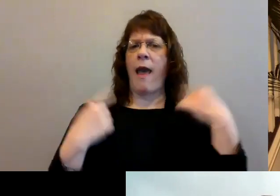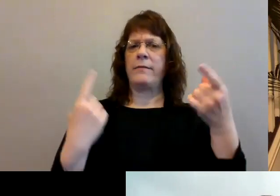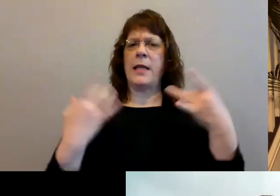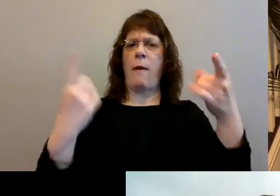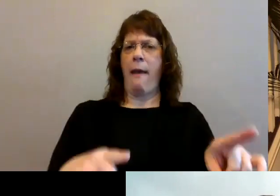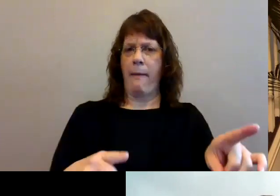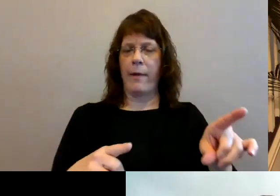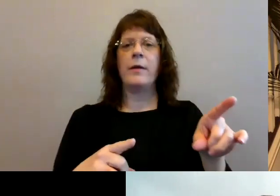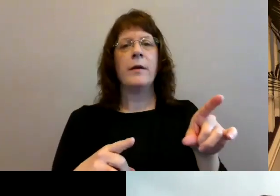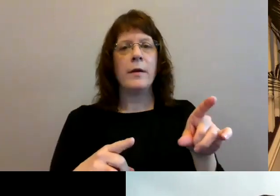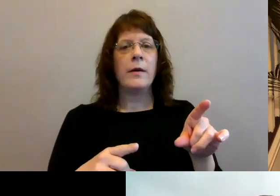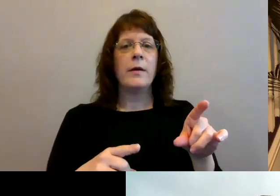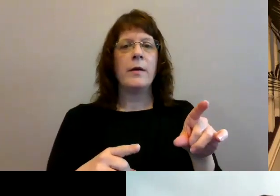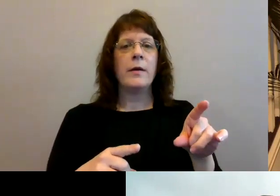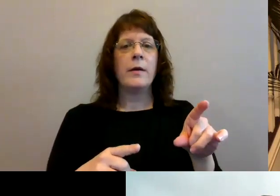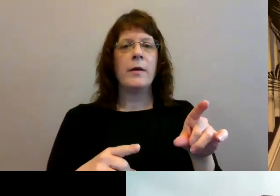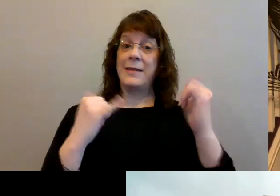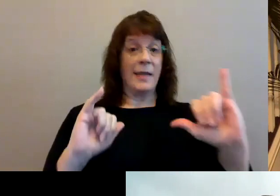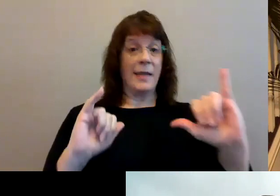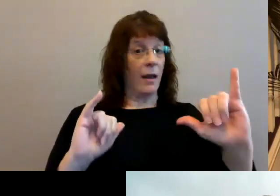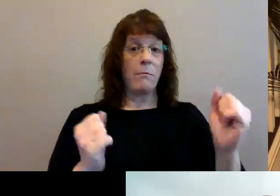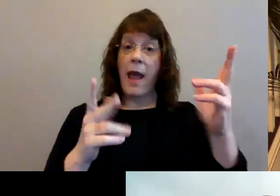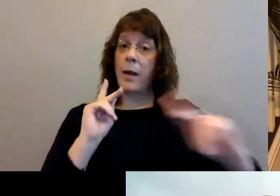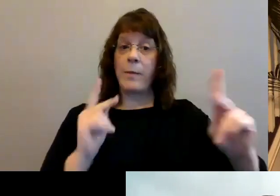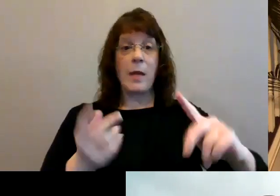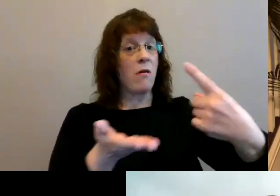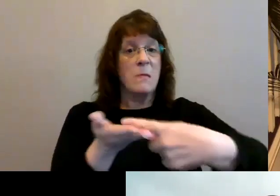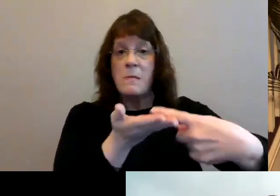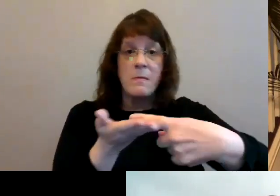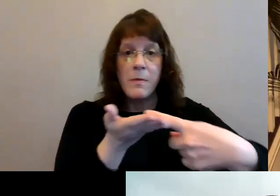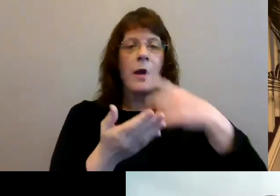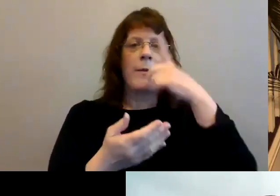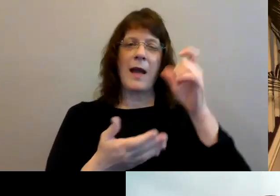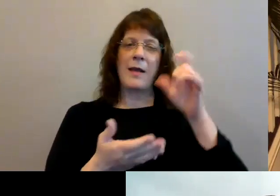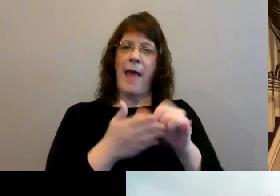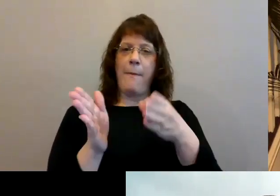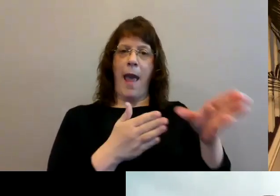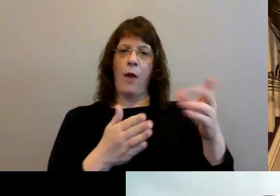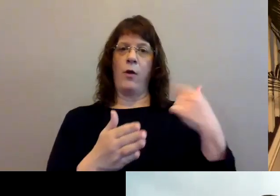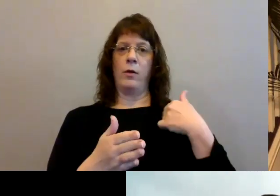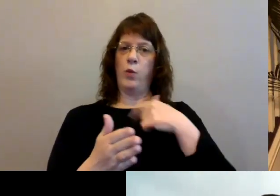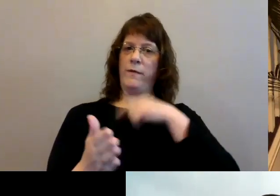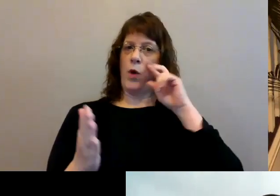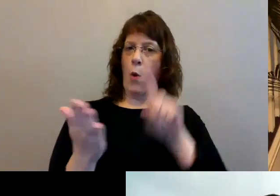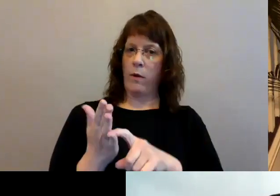diversity. And it's still highly debated. It's surprising because it's a pattern that's been highlighted and